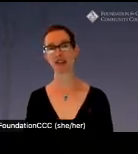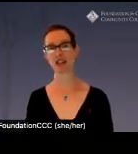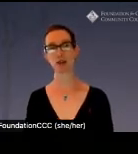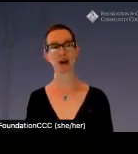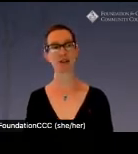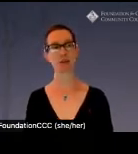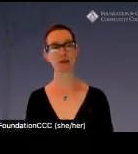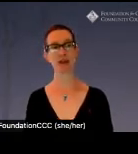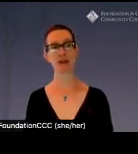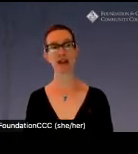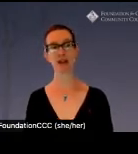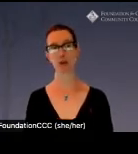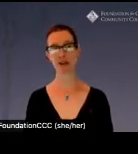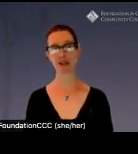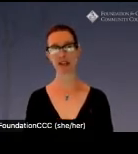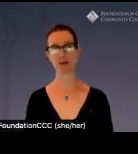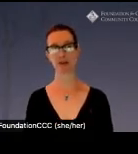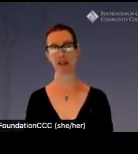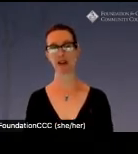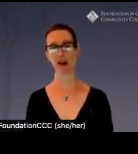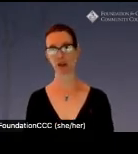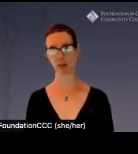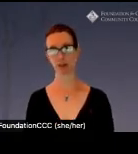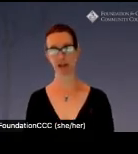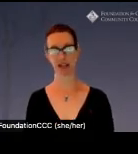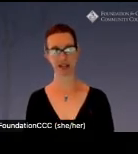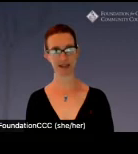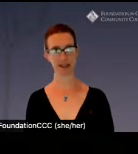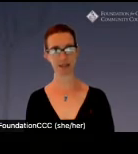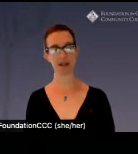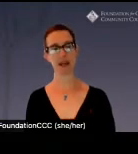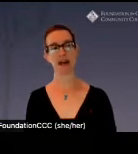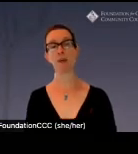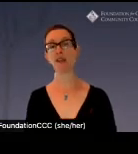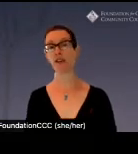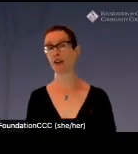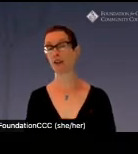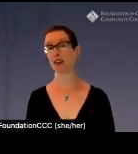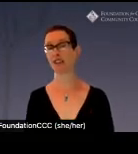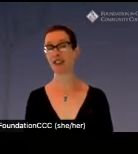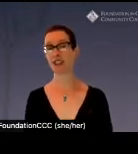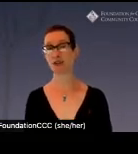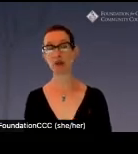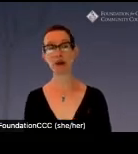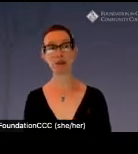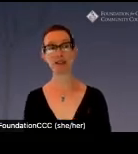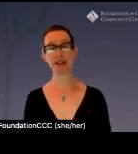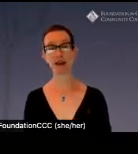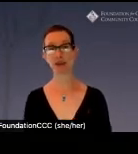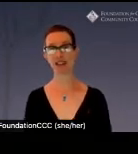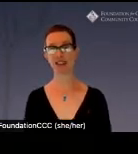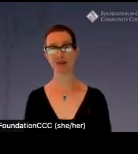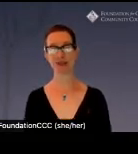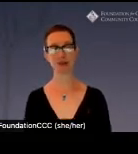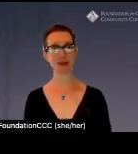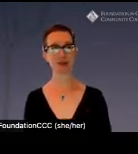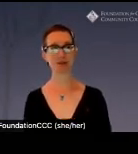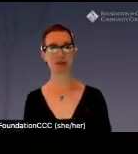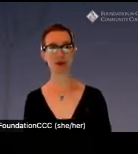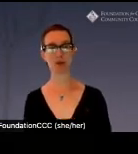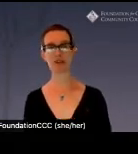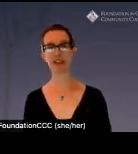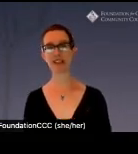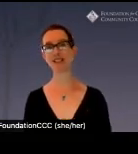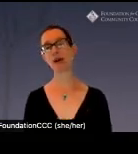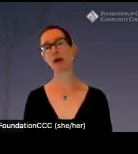with applications due October 3rd and award announcements made on October 28th. And one other thing to let you know about the application, which I'm